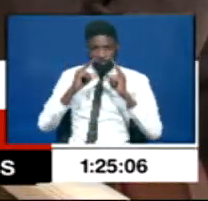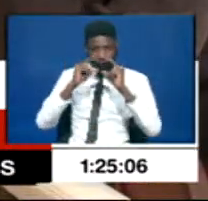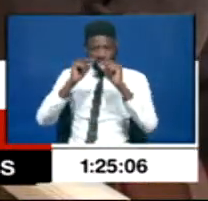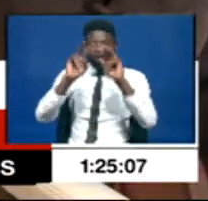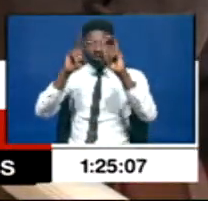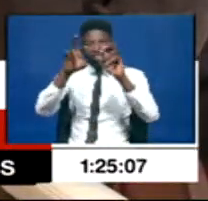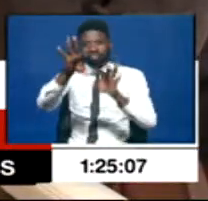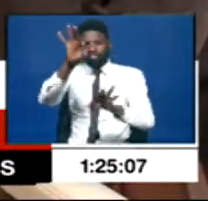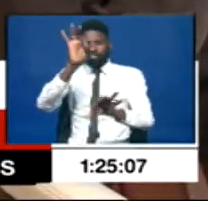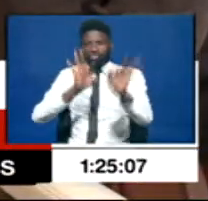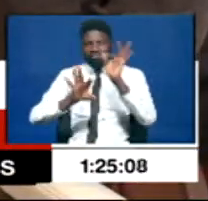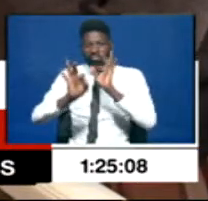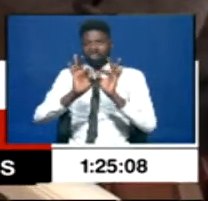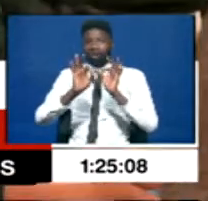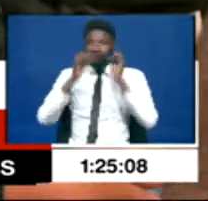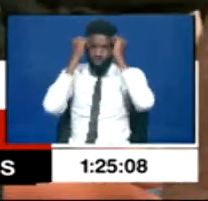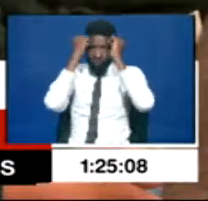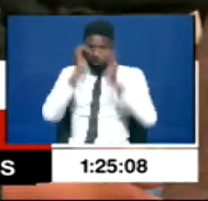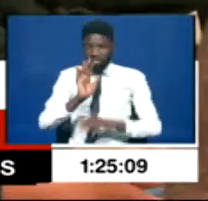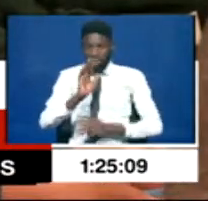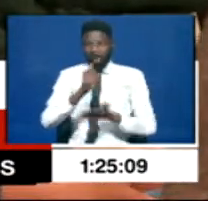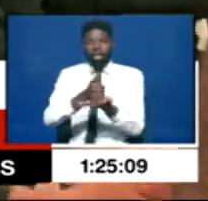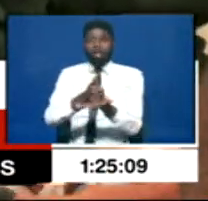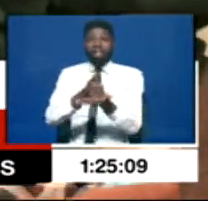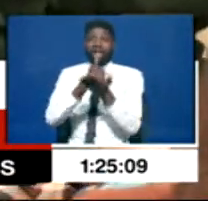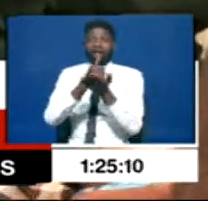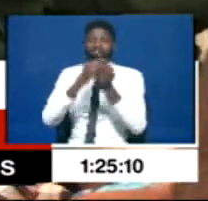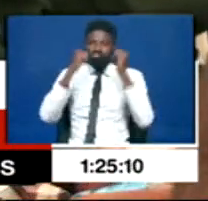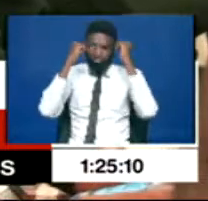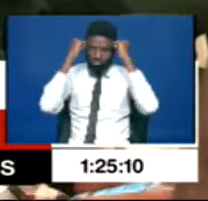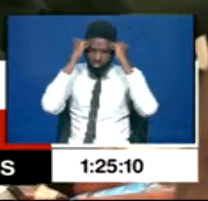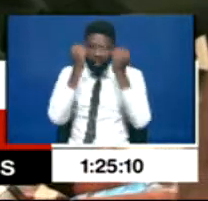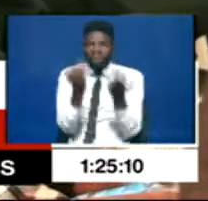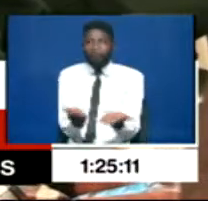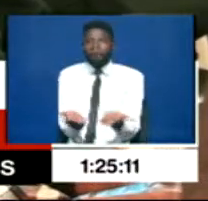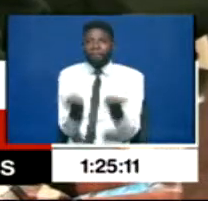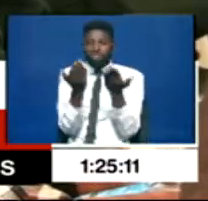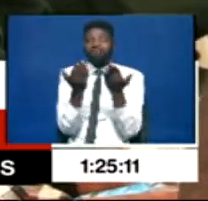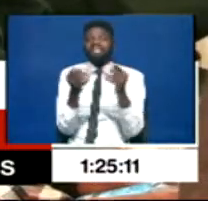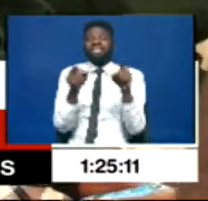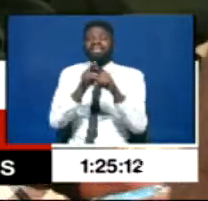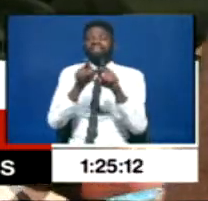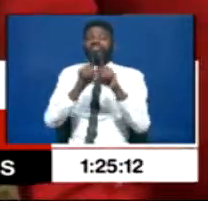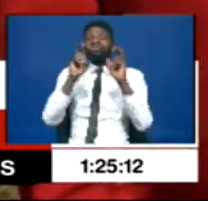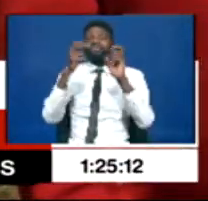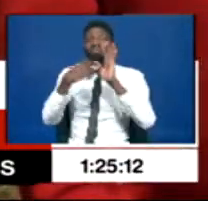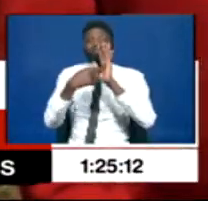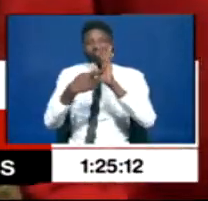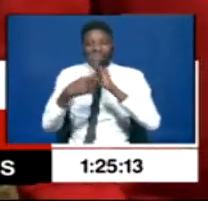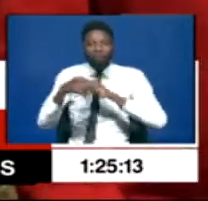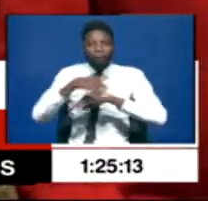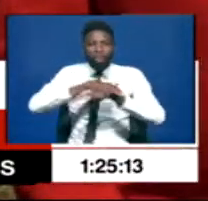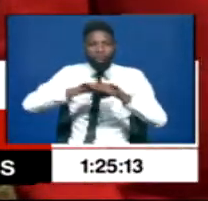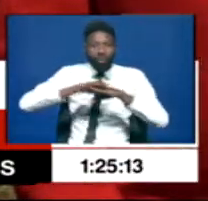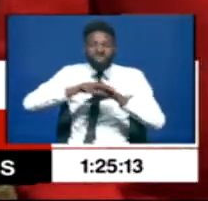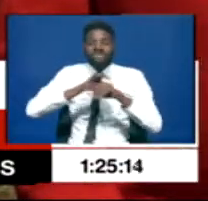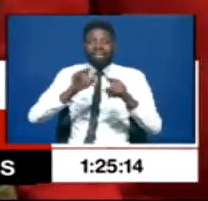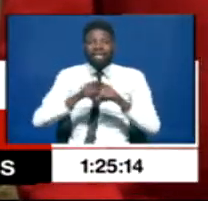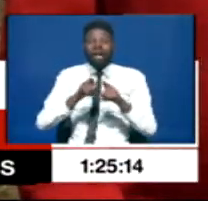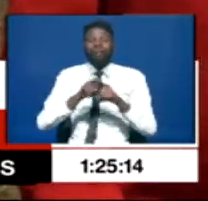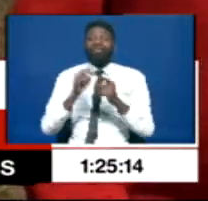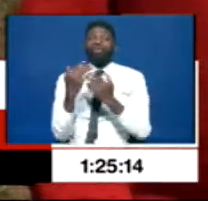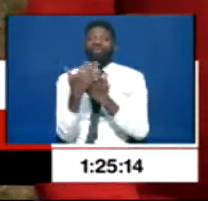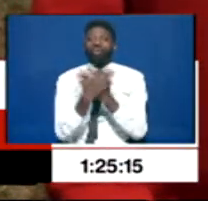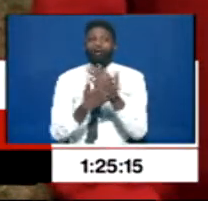students will help them improve on their studies in subjects like biology and computer studies. The message of